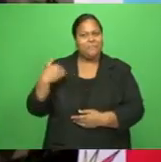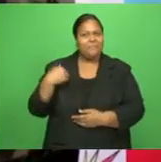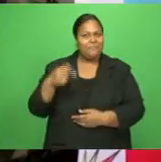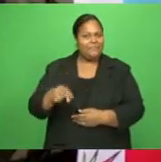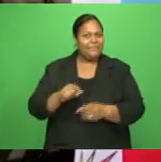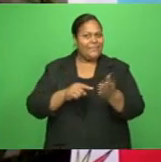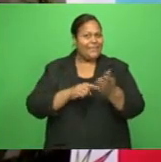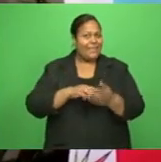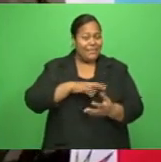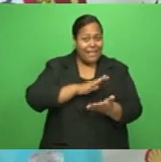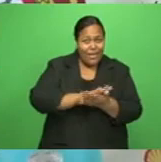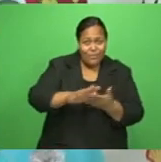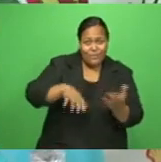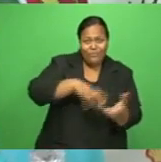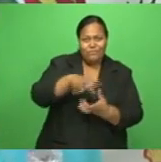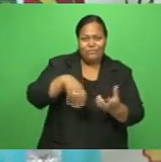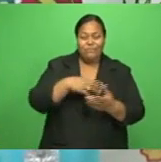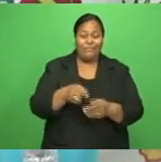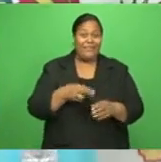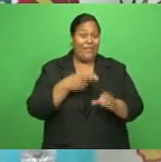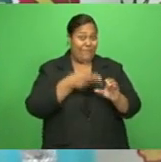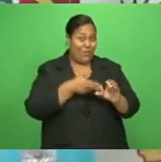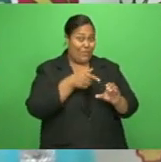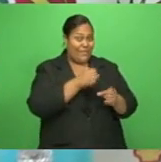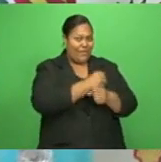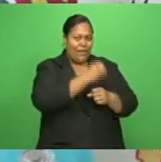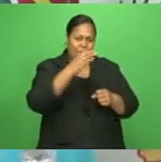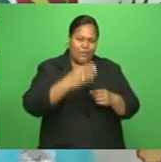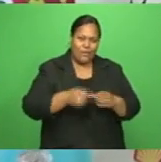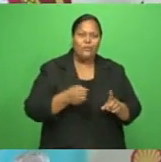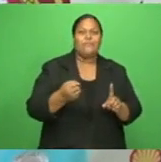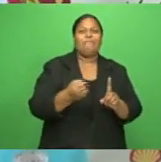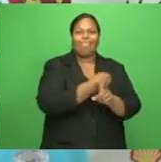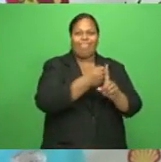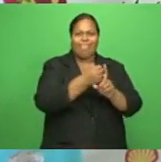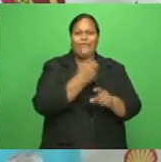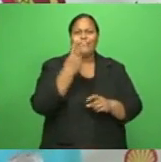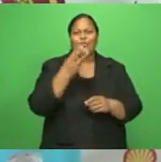will continue its campaign over the next 2 months, aiming to raise about